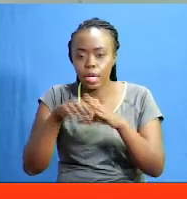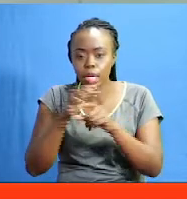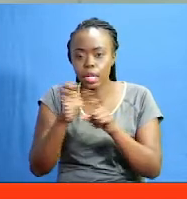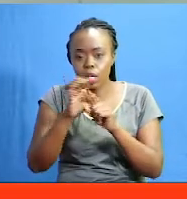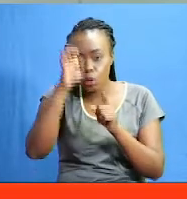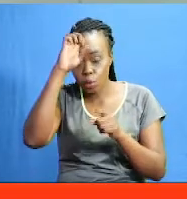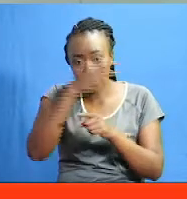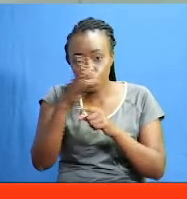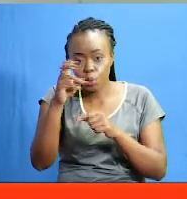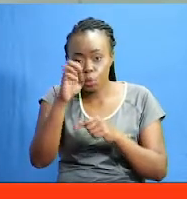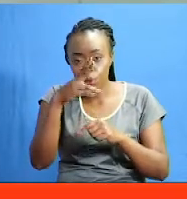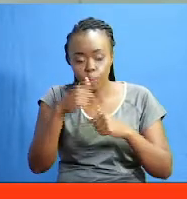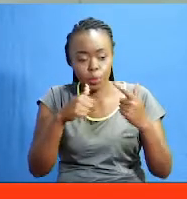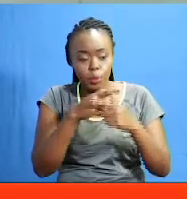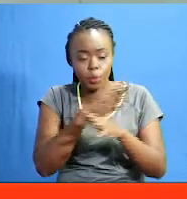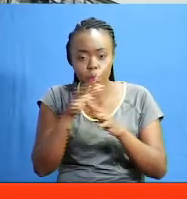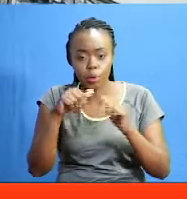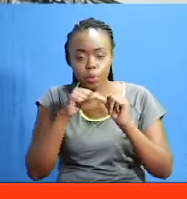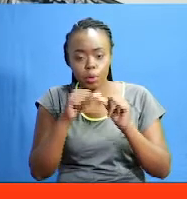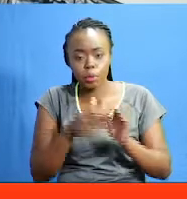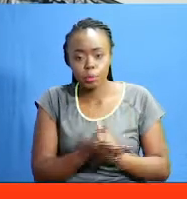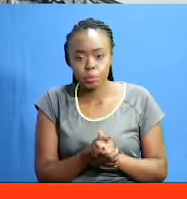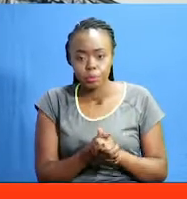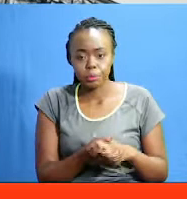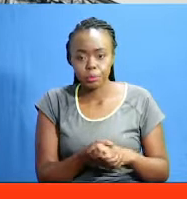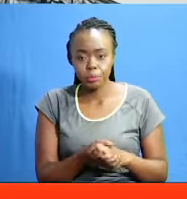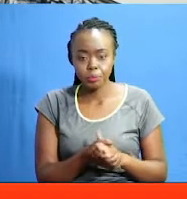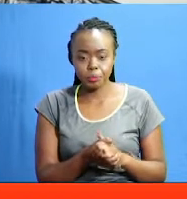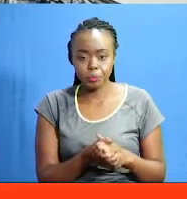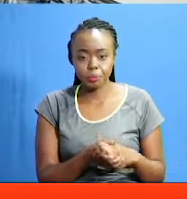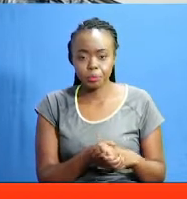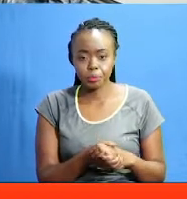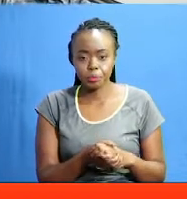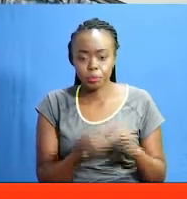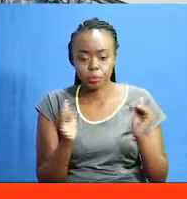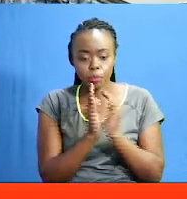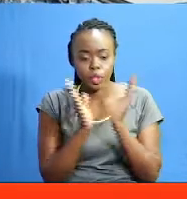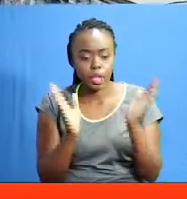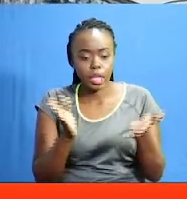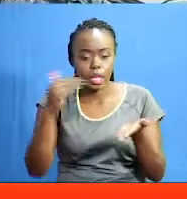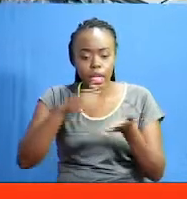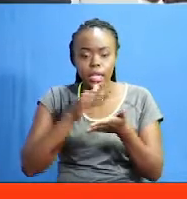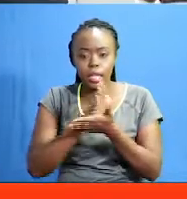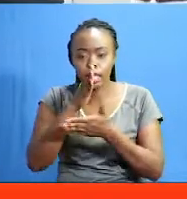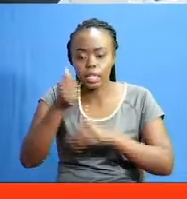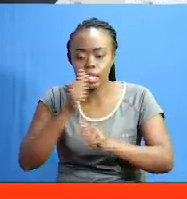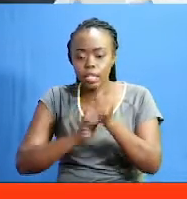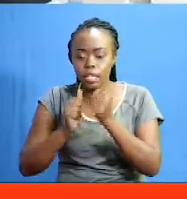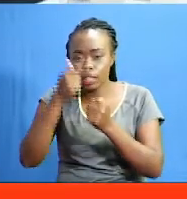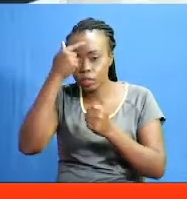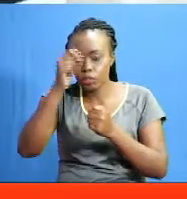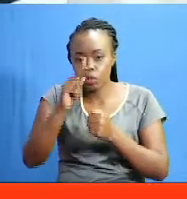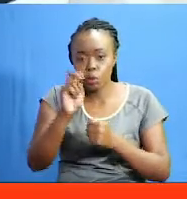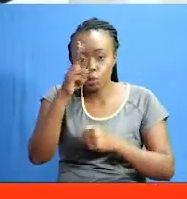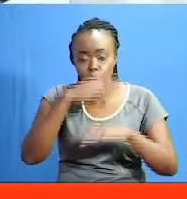training in the engineering of nano-satellites. All these things that we are talking about. Space marks the next area to conquer